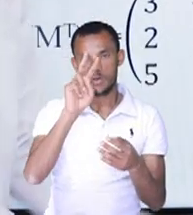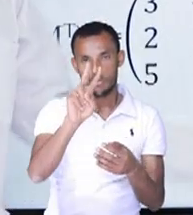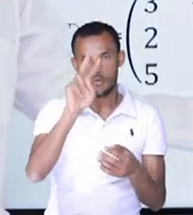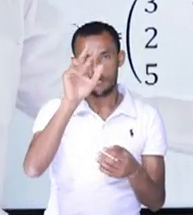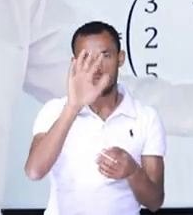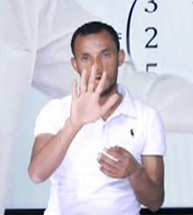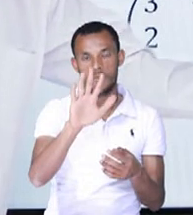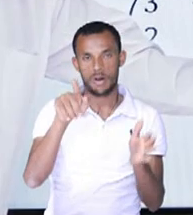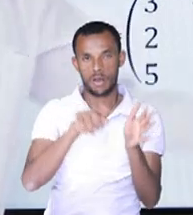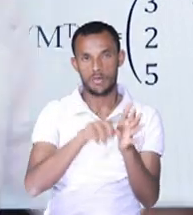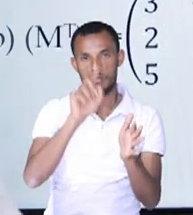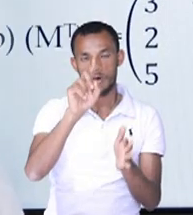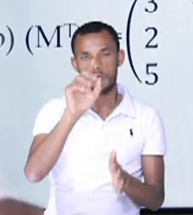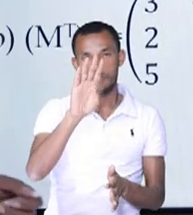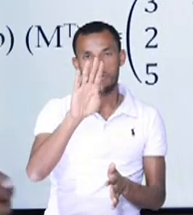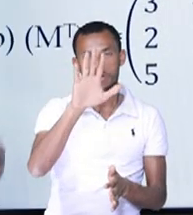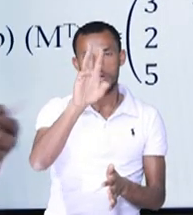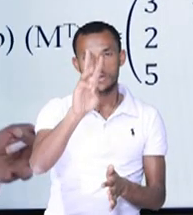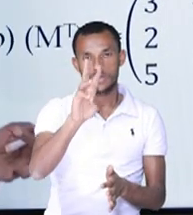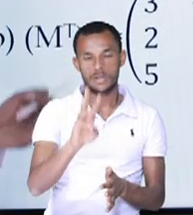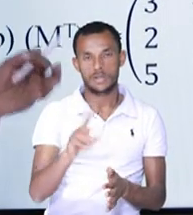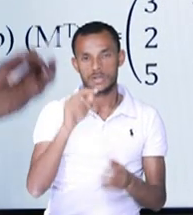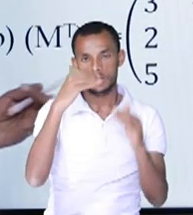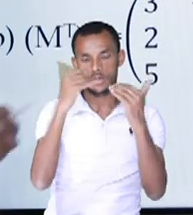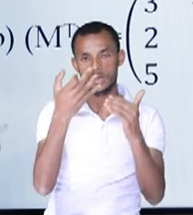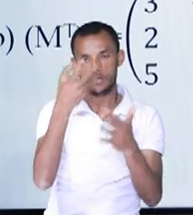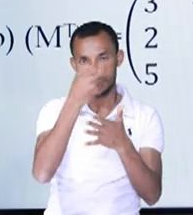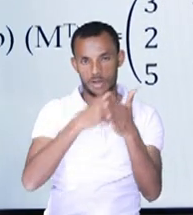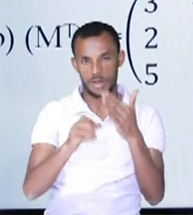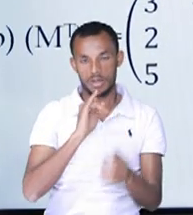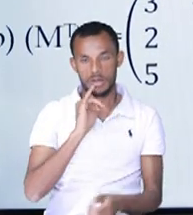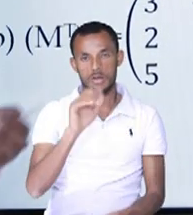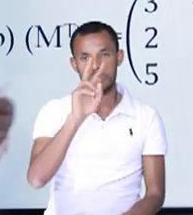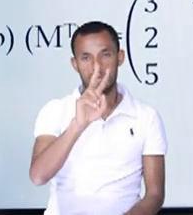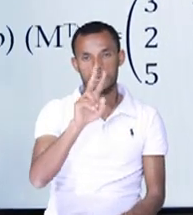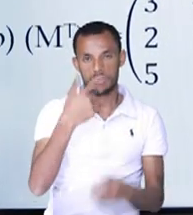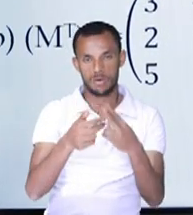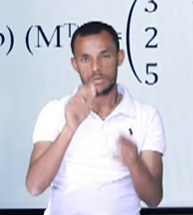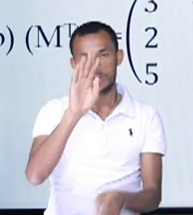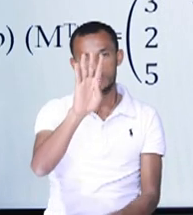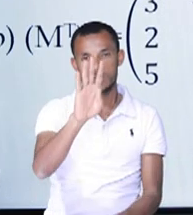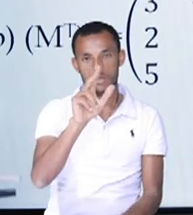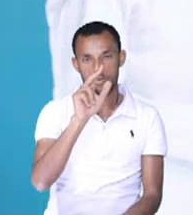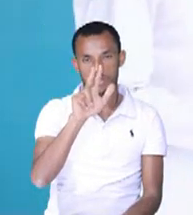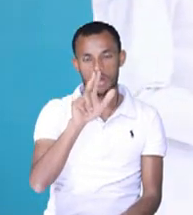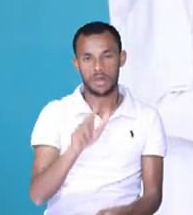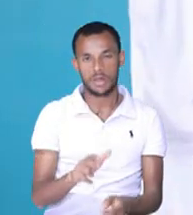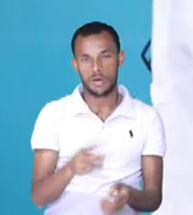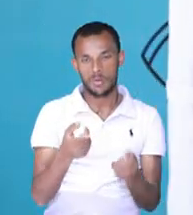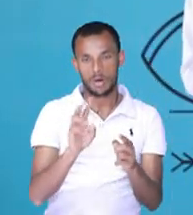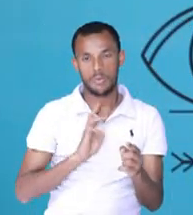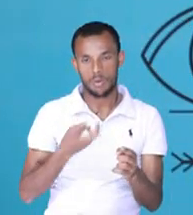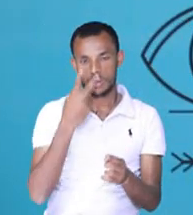5, -1, 4, 6. The size of the result, it is 2 by 3. And when you